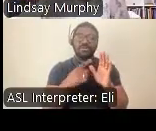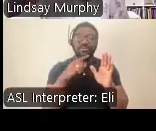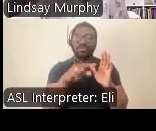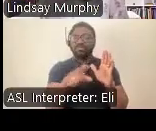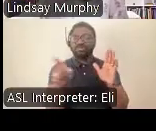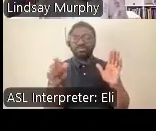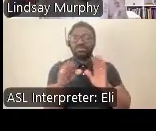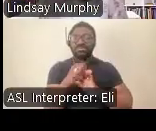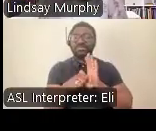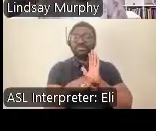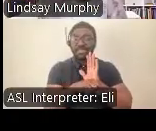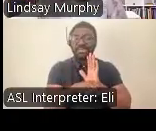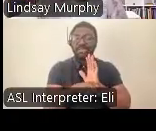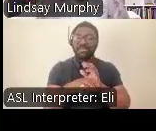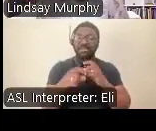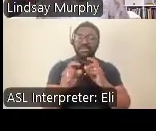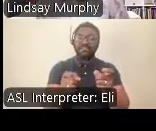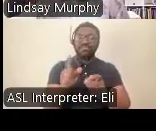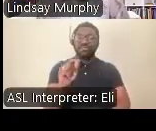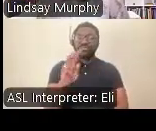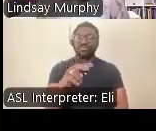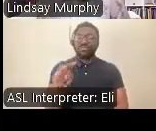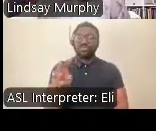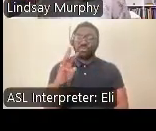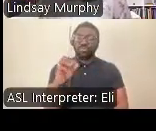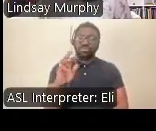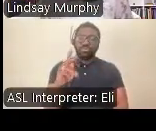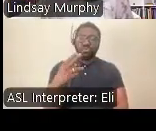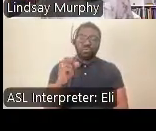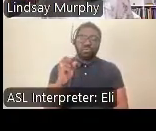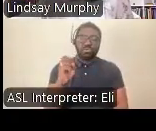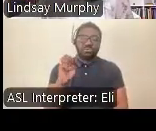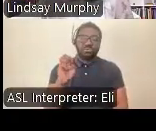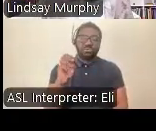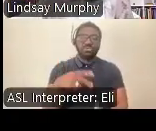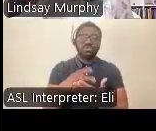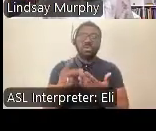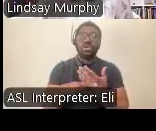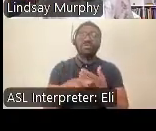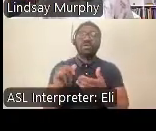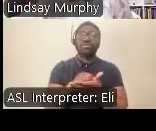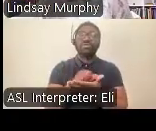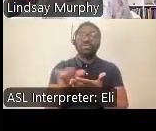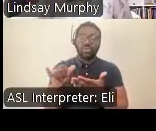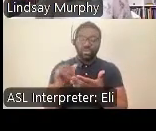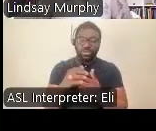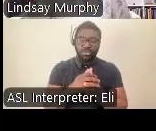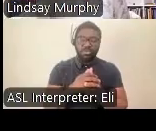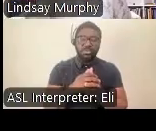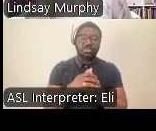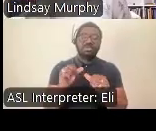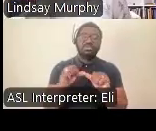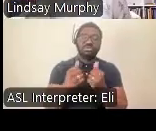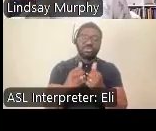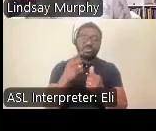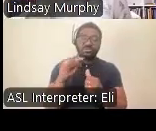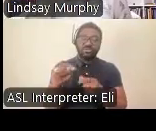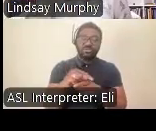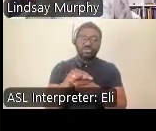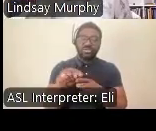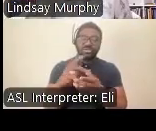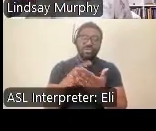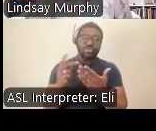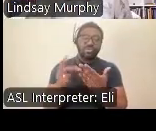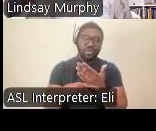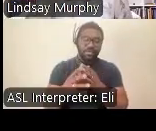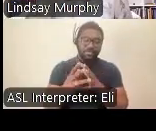2022 Workforce Program Award by New York Association of Training and Employment Professionals, or NIATEP for short. So that was exciting.